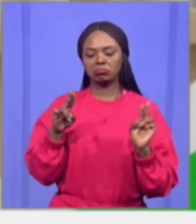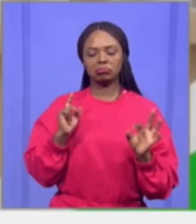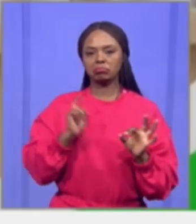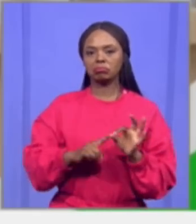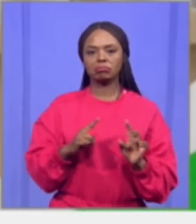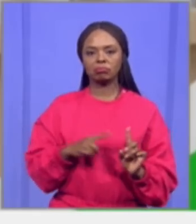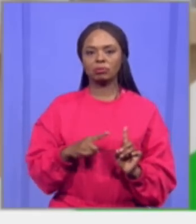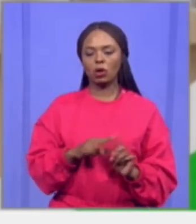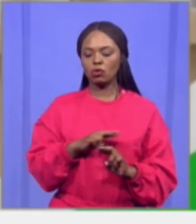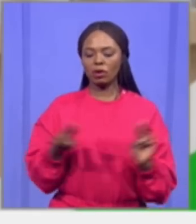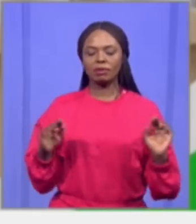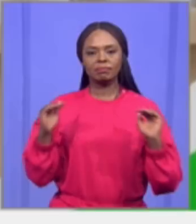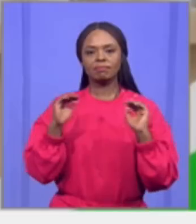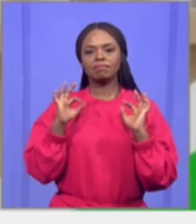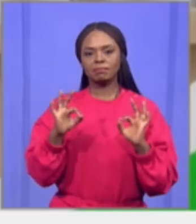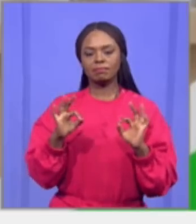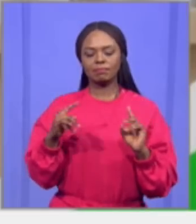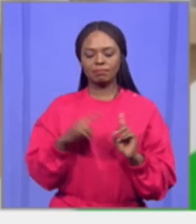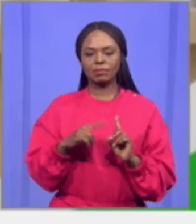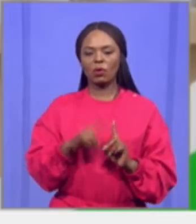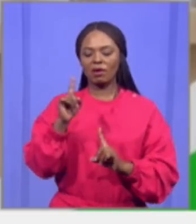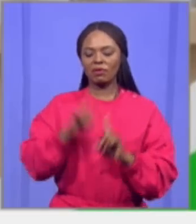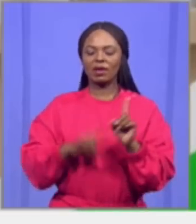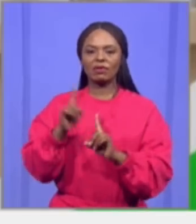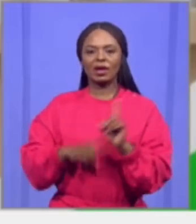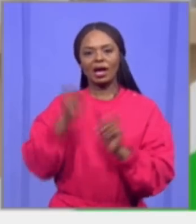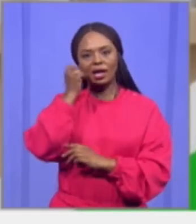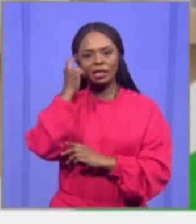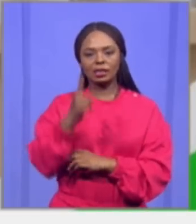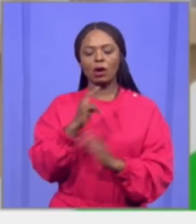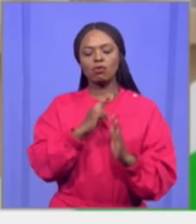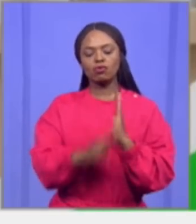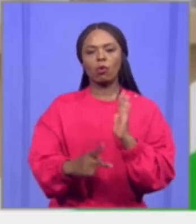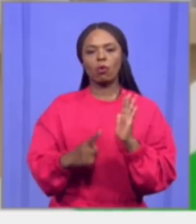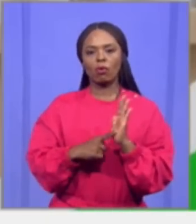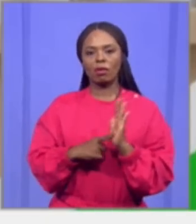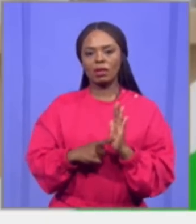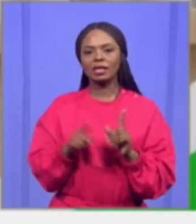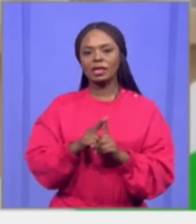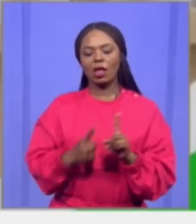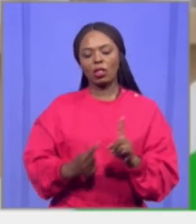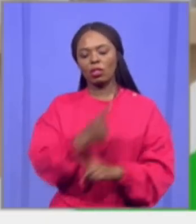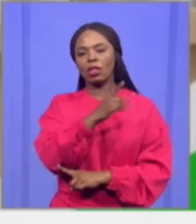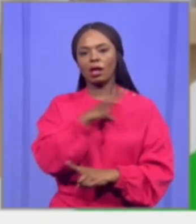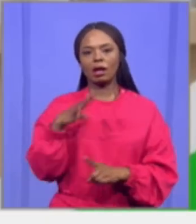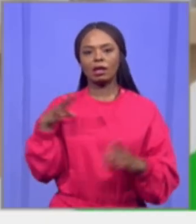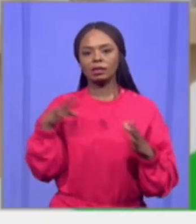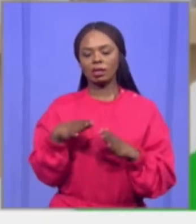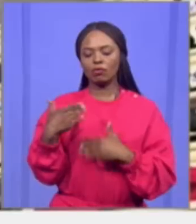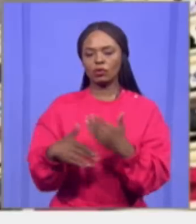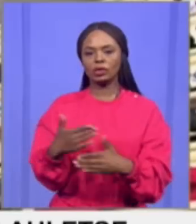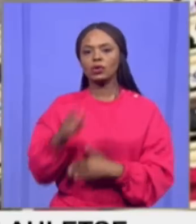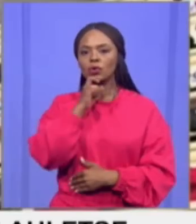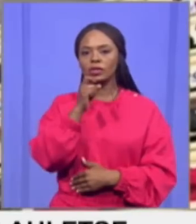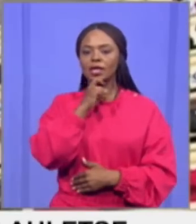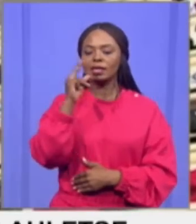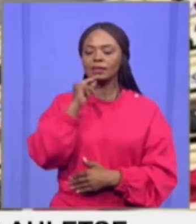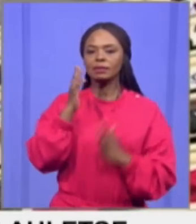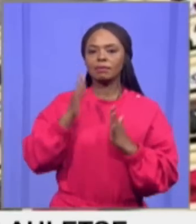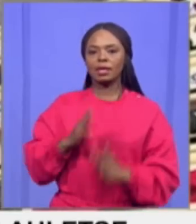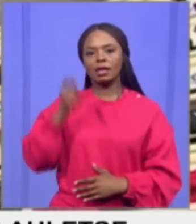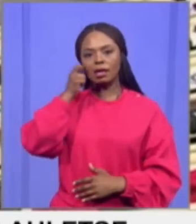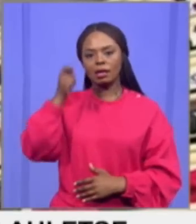to understand the basic rules of the council. He has destabilized council proceedings by using the Speaker's office. Ntlha